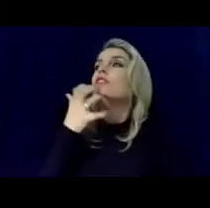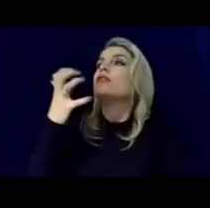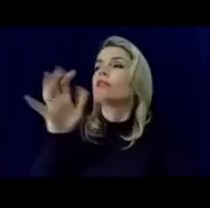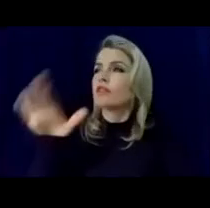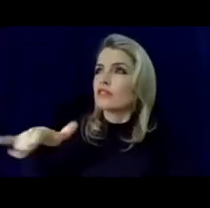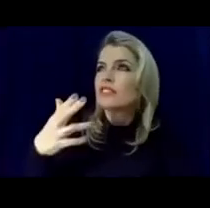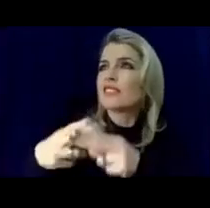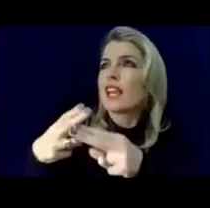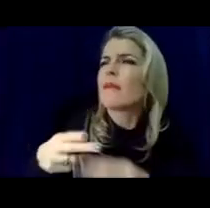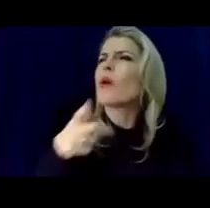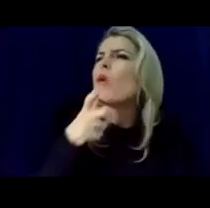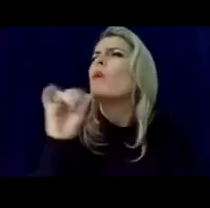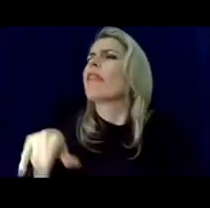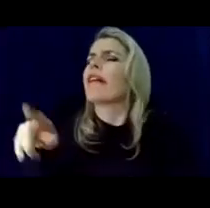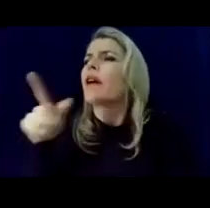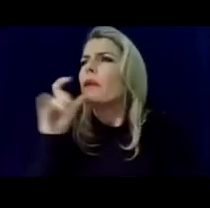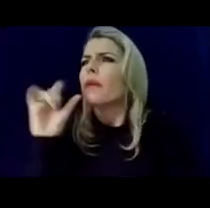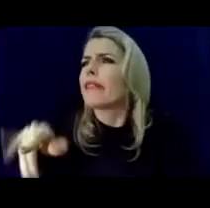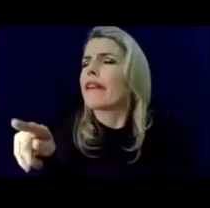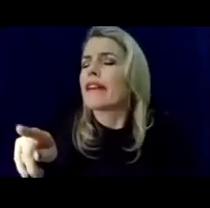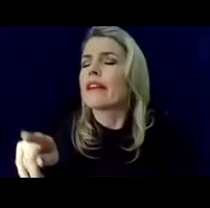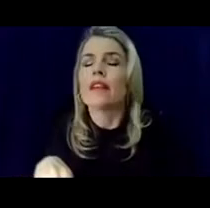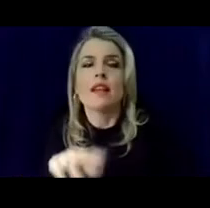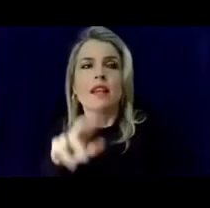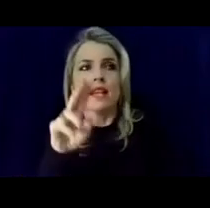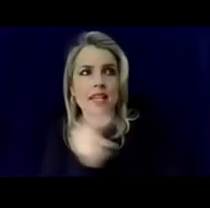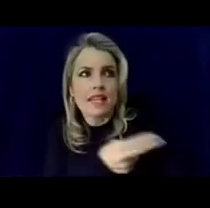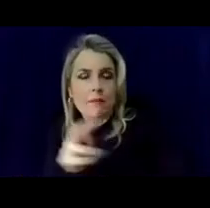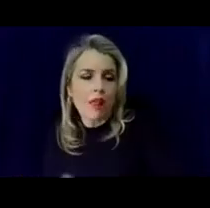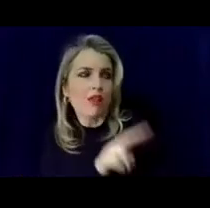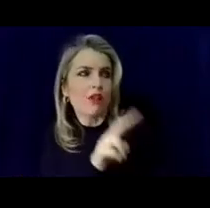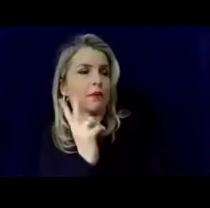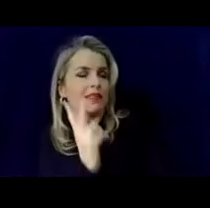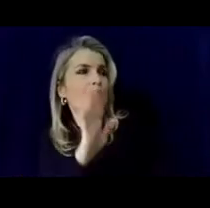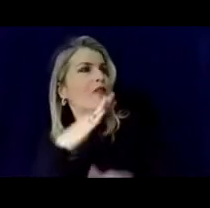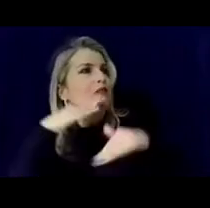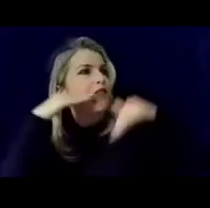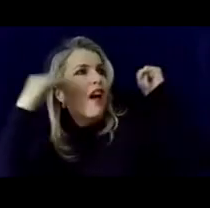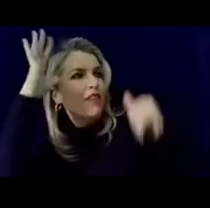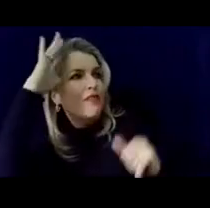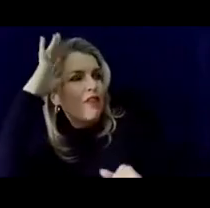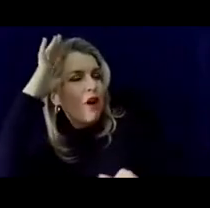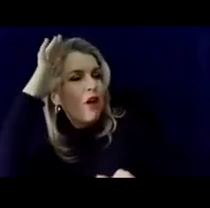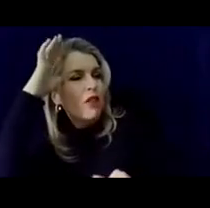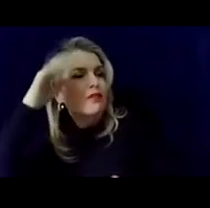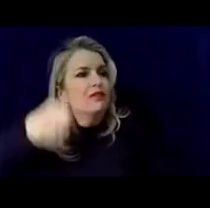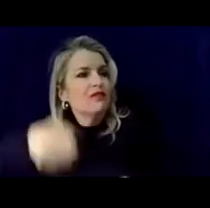leaving. Who was that? Nima looks up to see her smiling father leaning heavily on